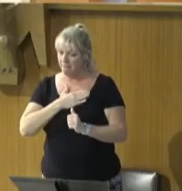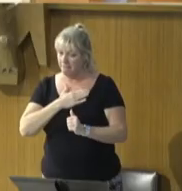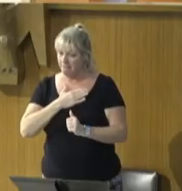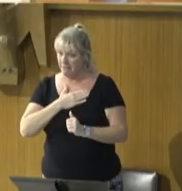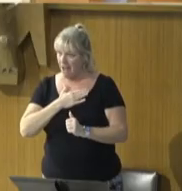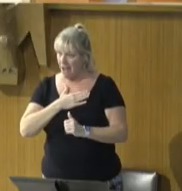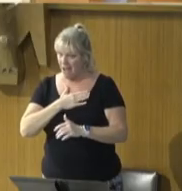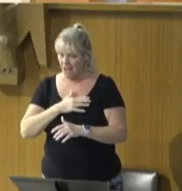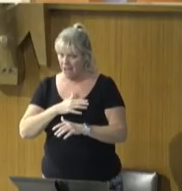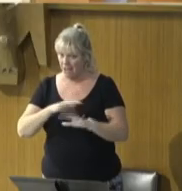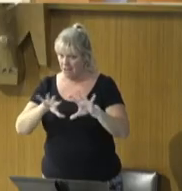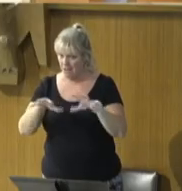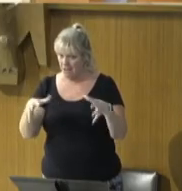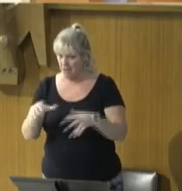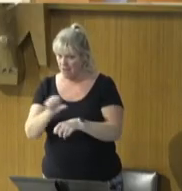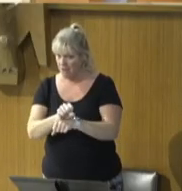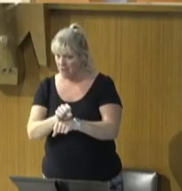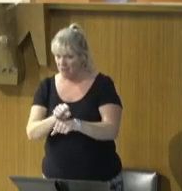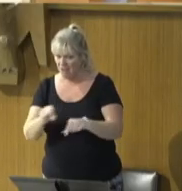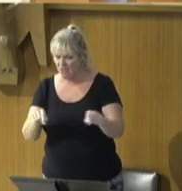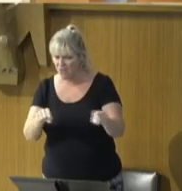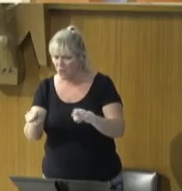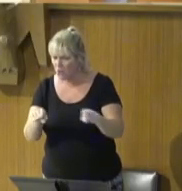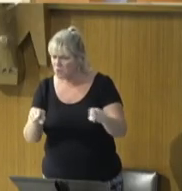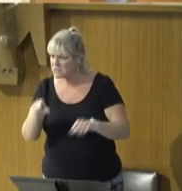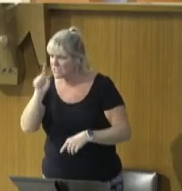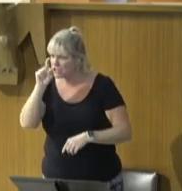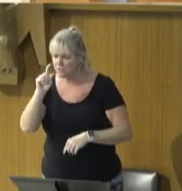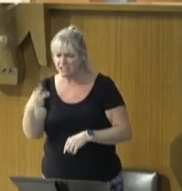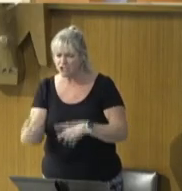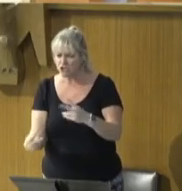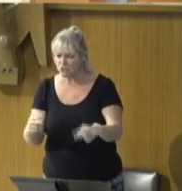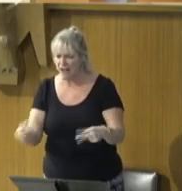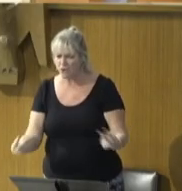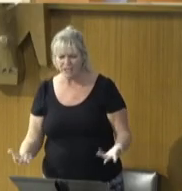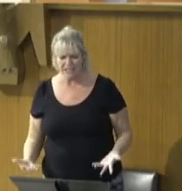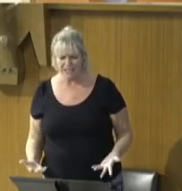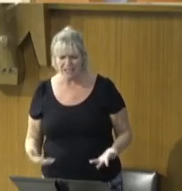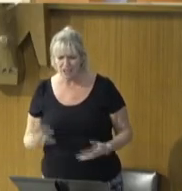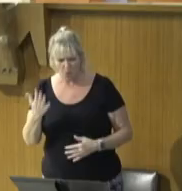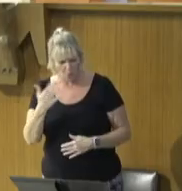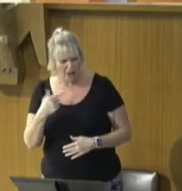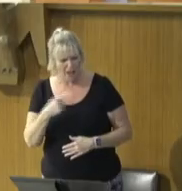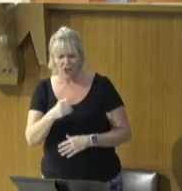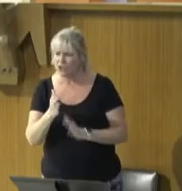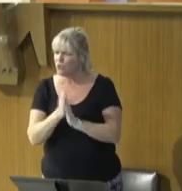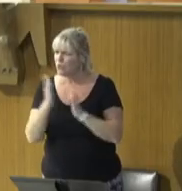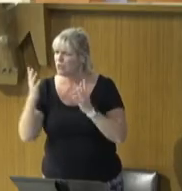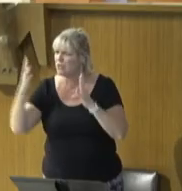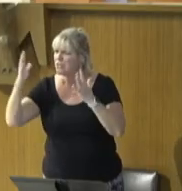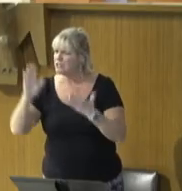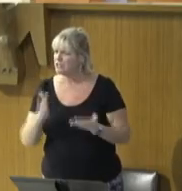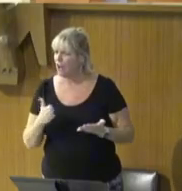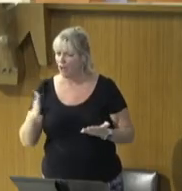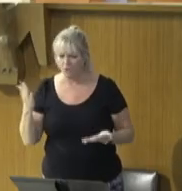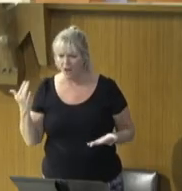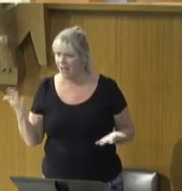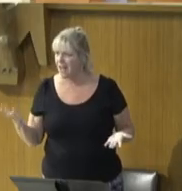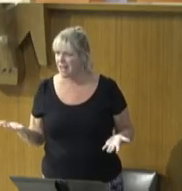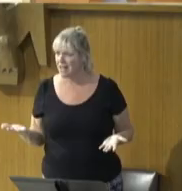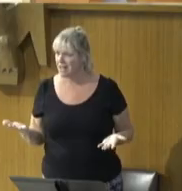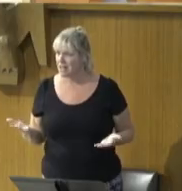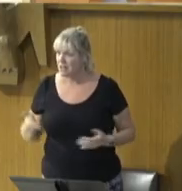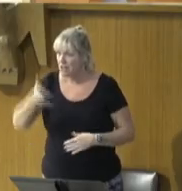Egyptians are drowning in the sea how can you recite a song before me? God